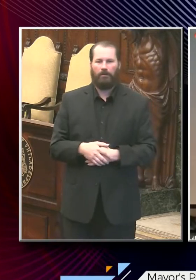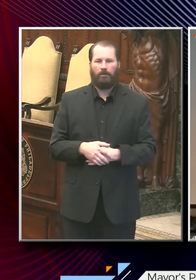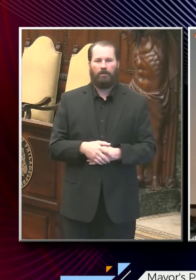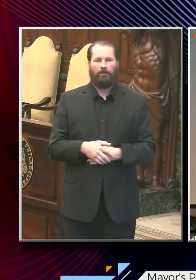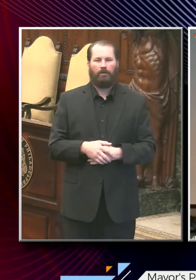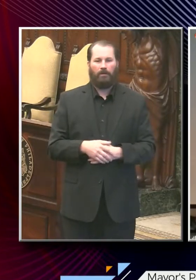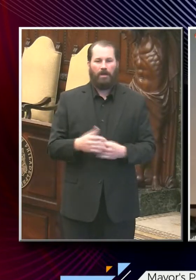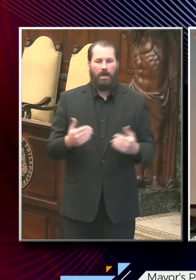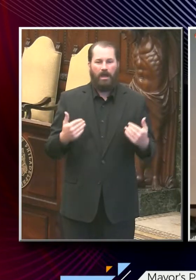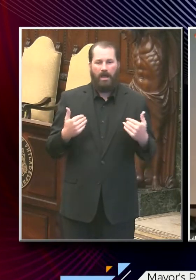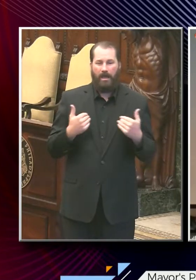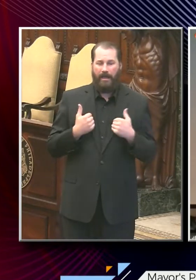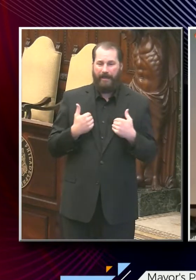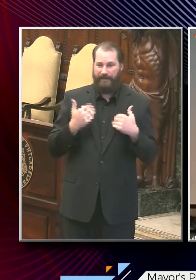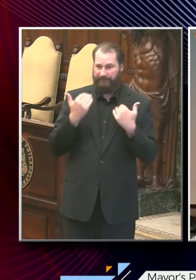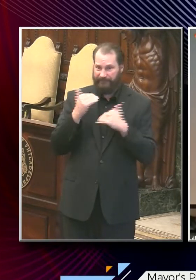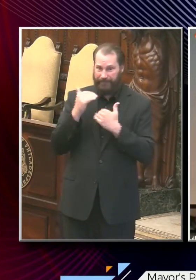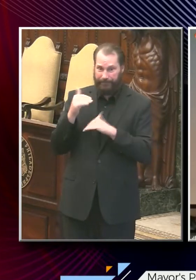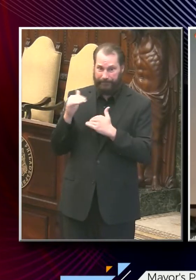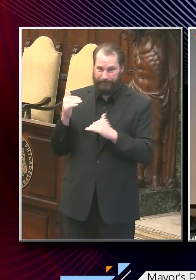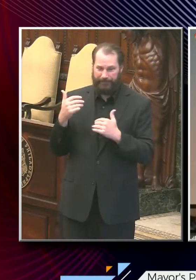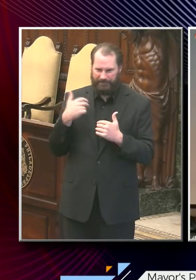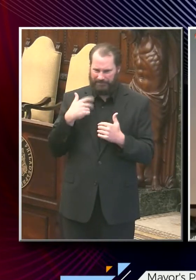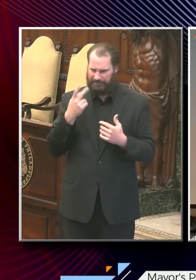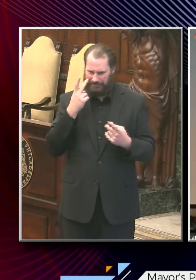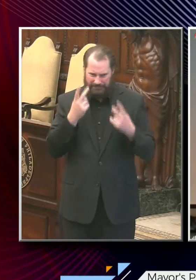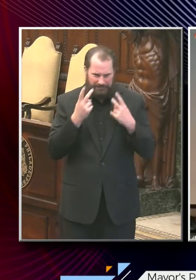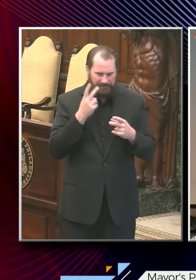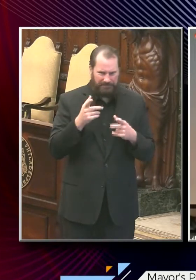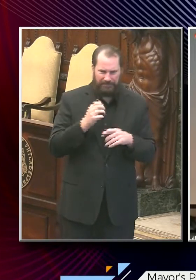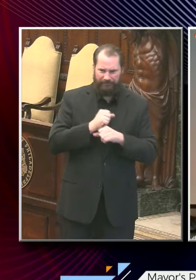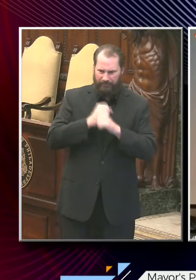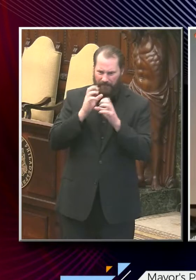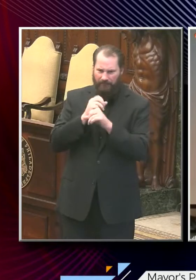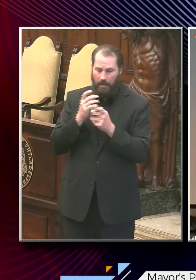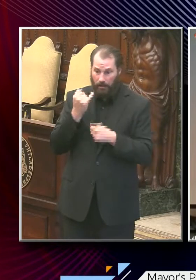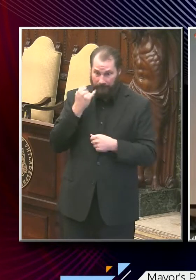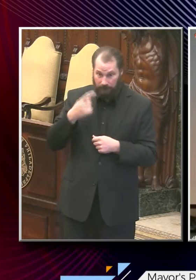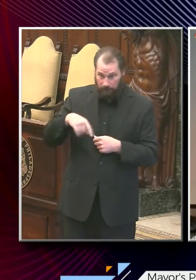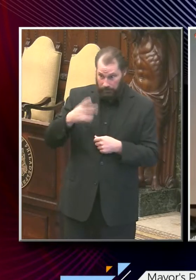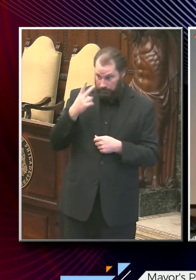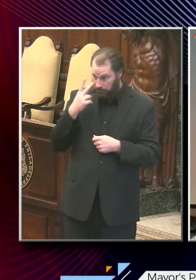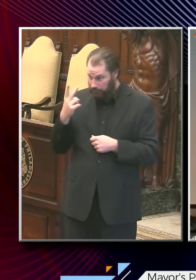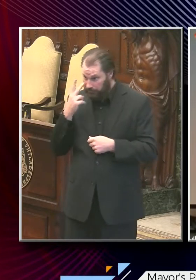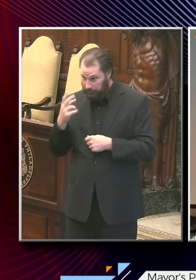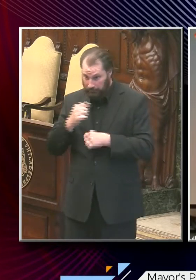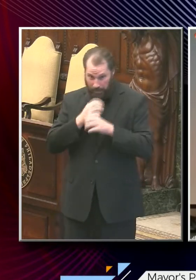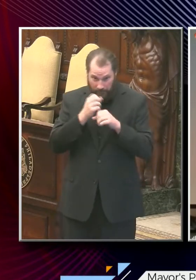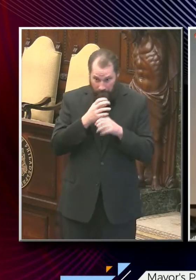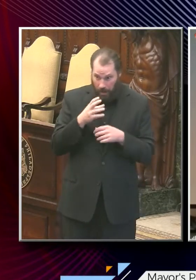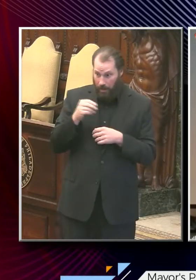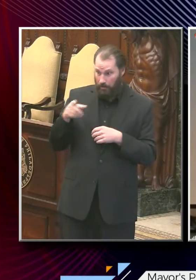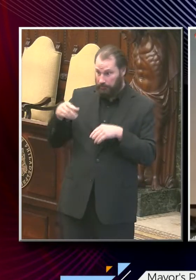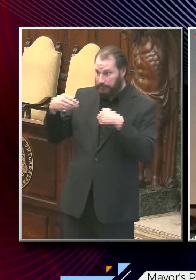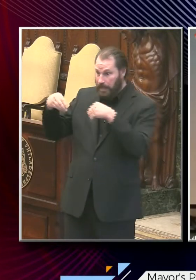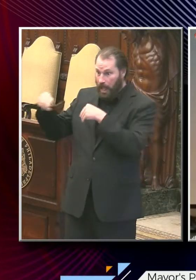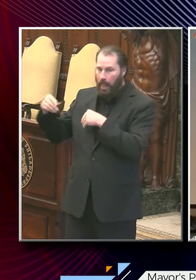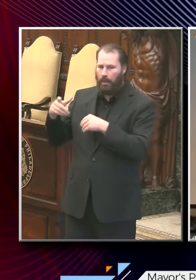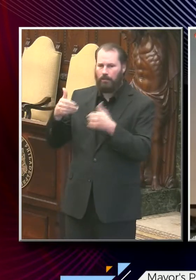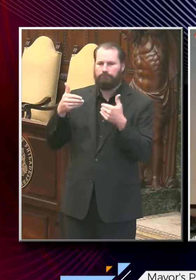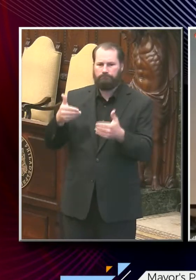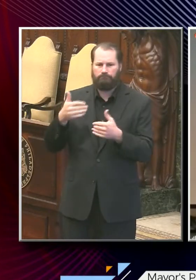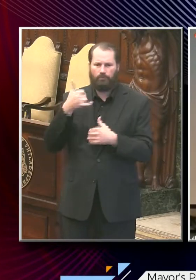late night noise violation, or if they witness sales of fireworks, please call 911 or call their local police